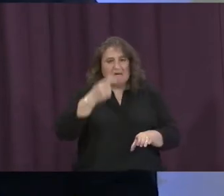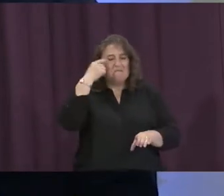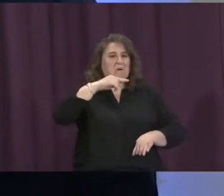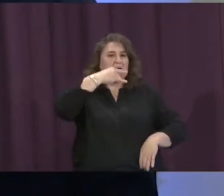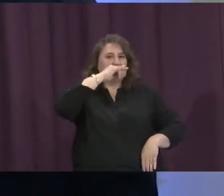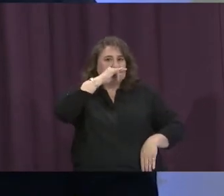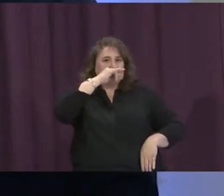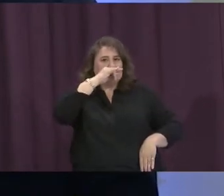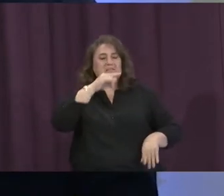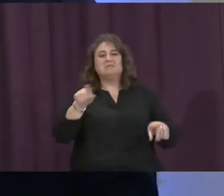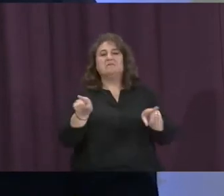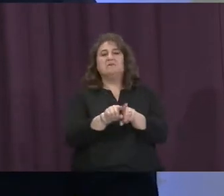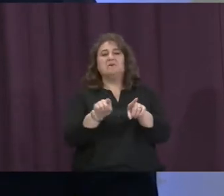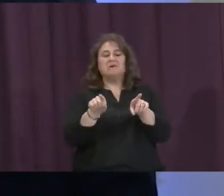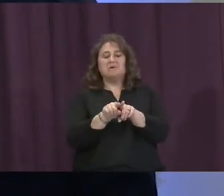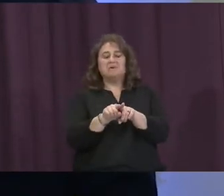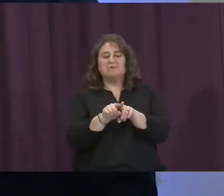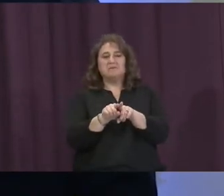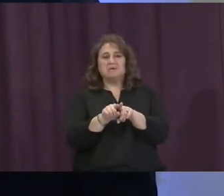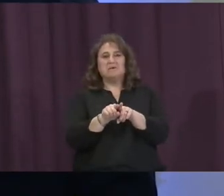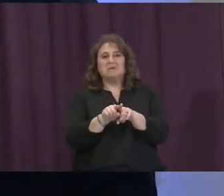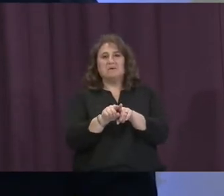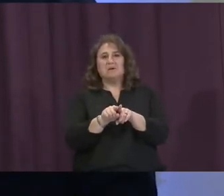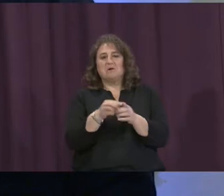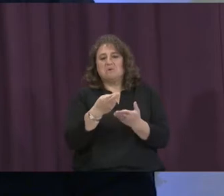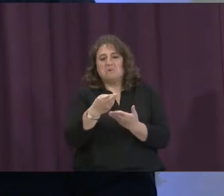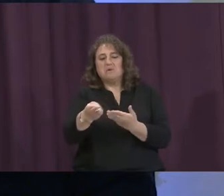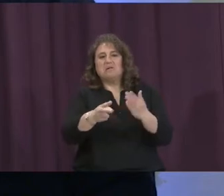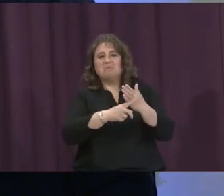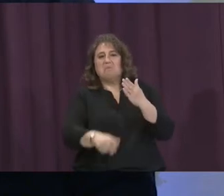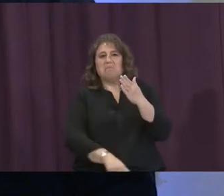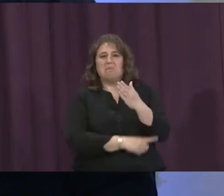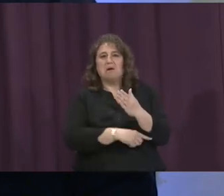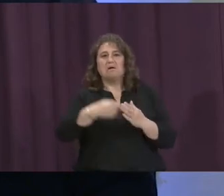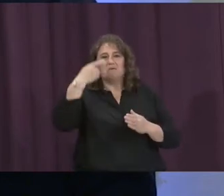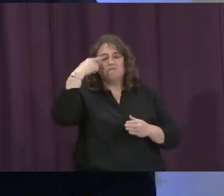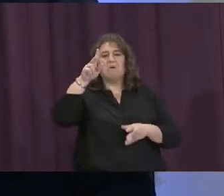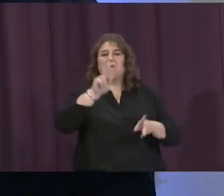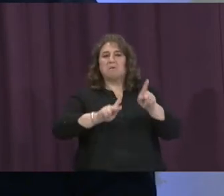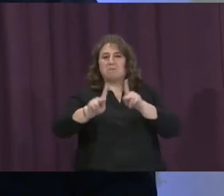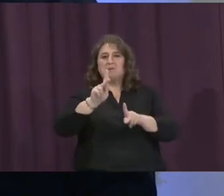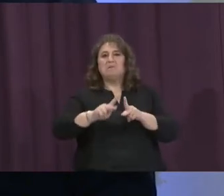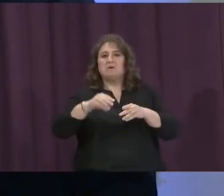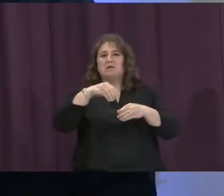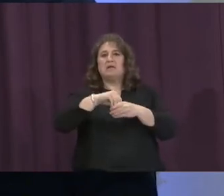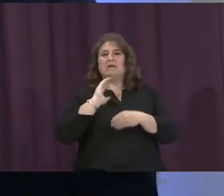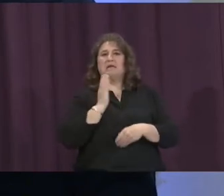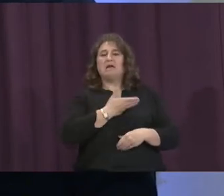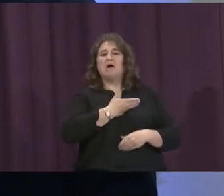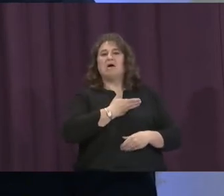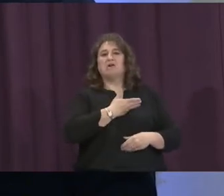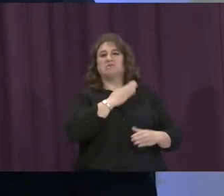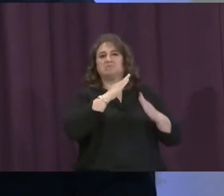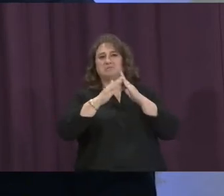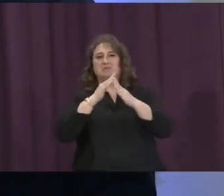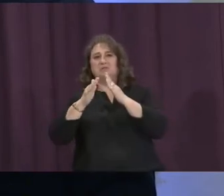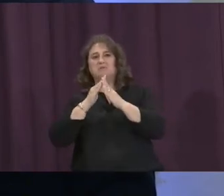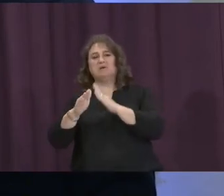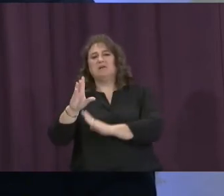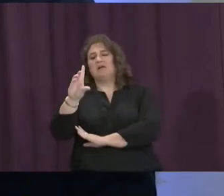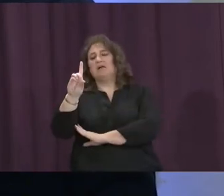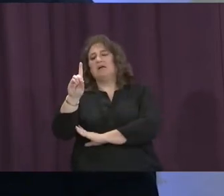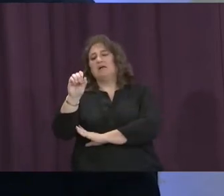and also just resource bags for our community members. We also have the Dayton Food Bank there as well